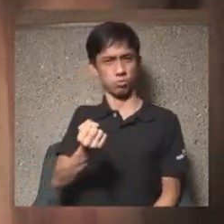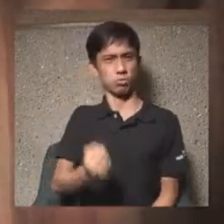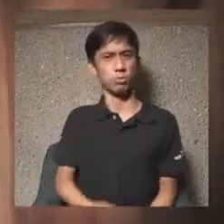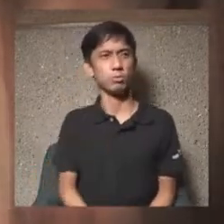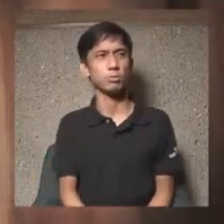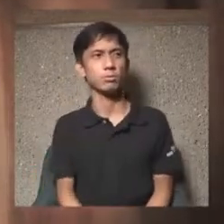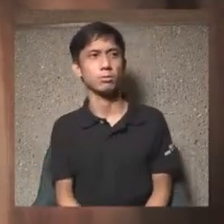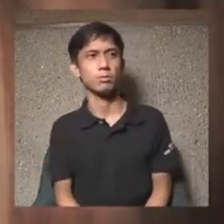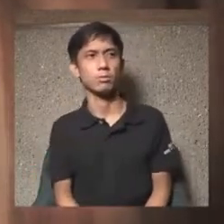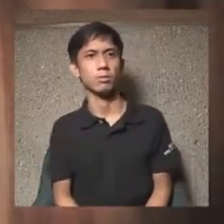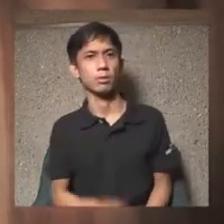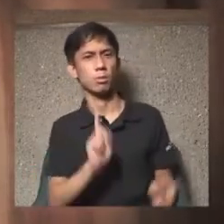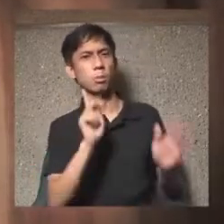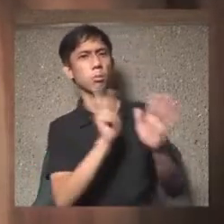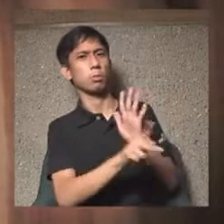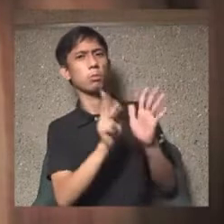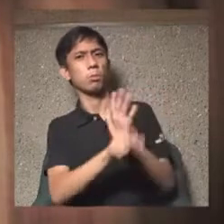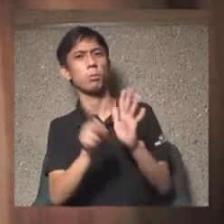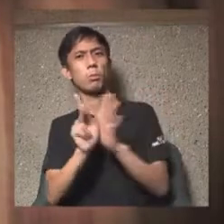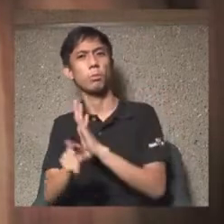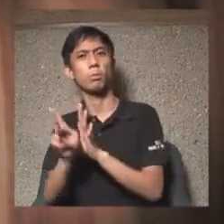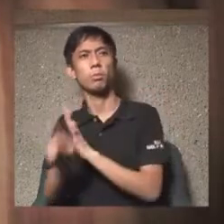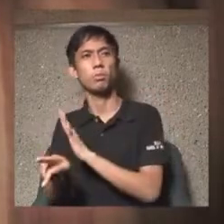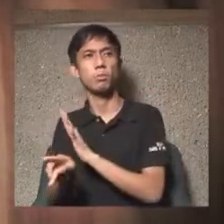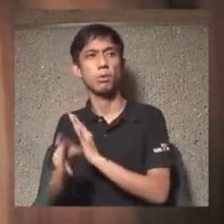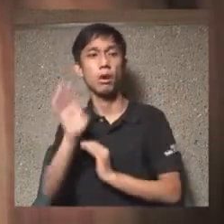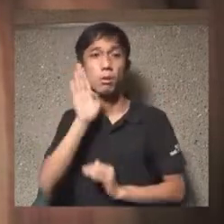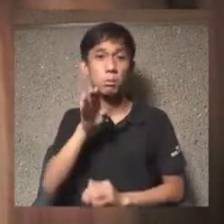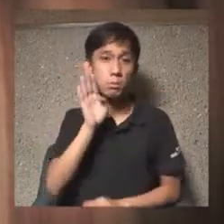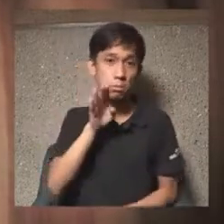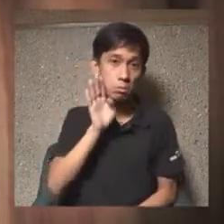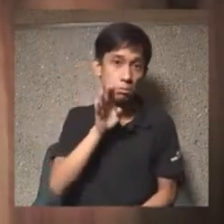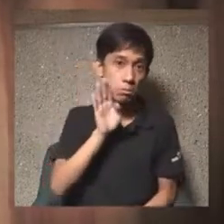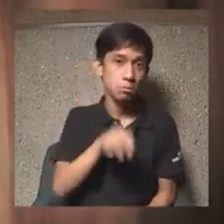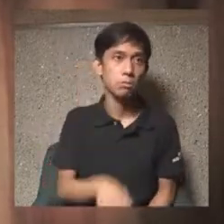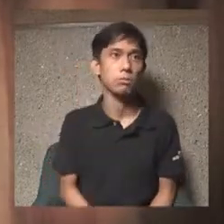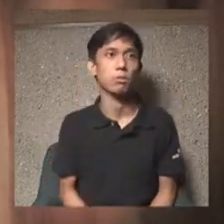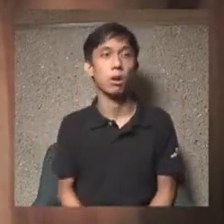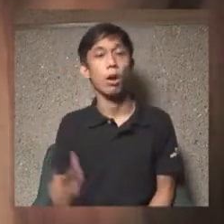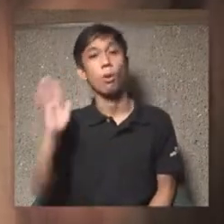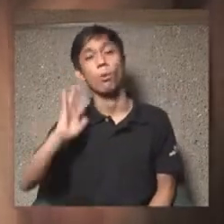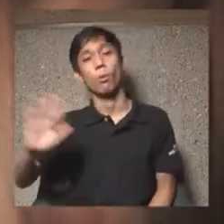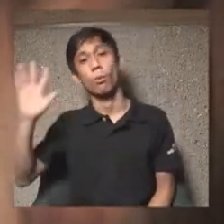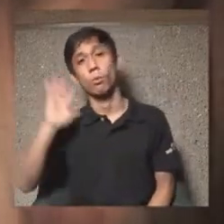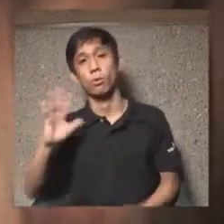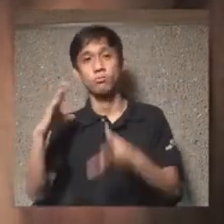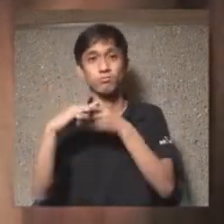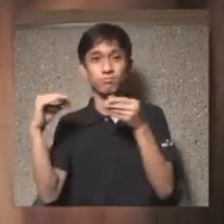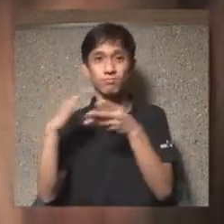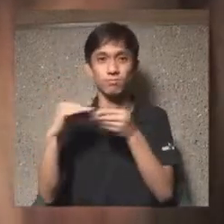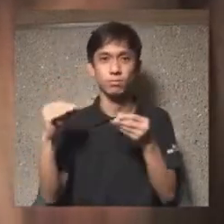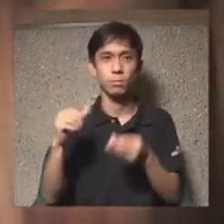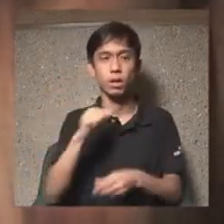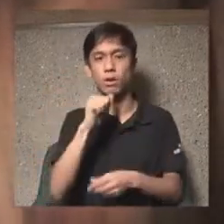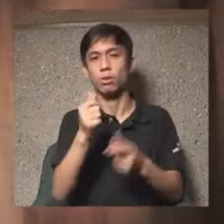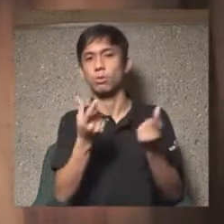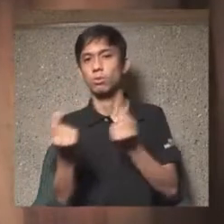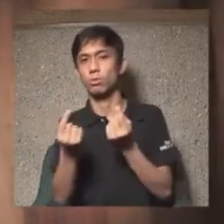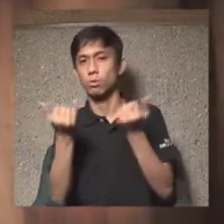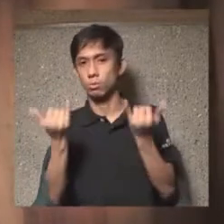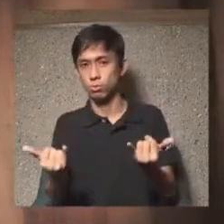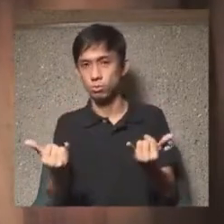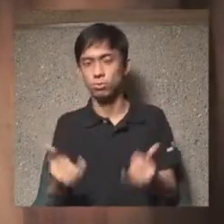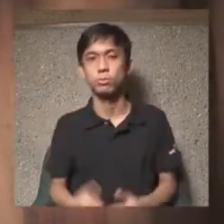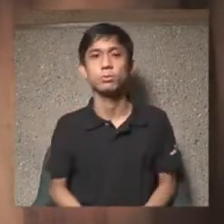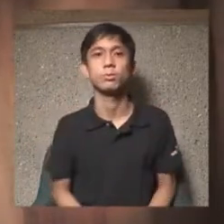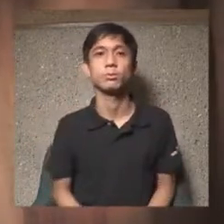brother. These are ancient times, ancient context. Don't do that today. And hearing about this, when there was a